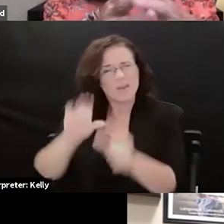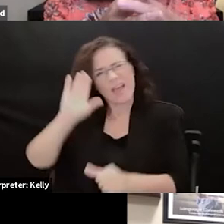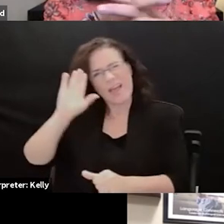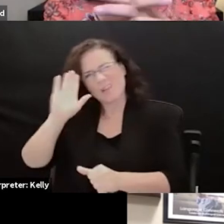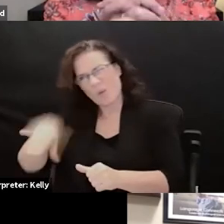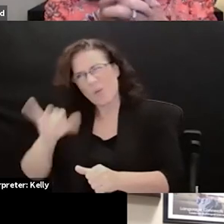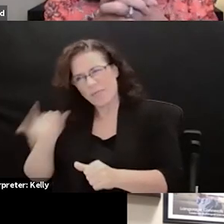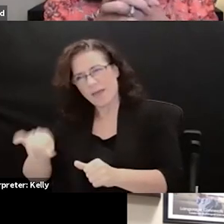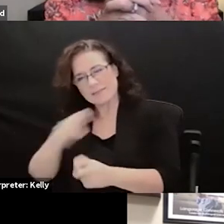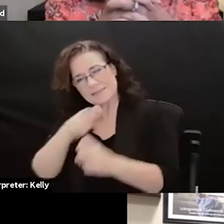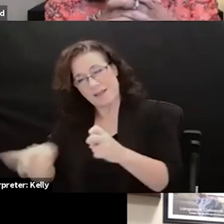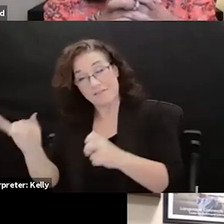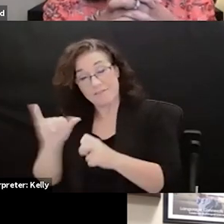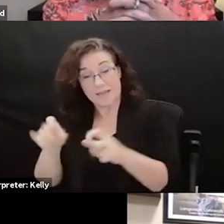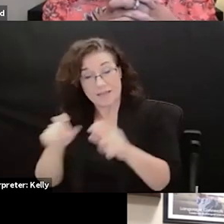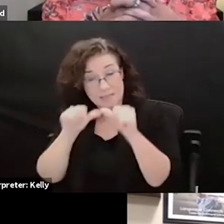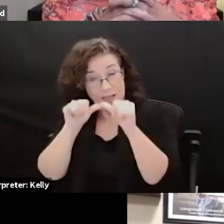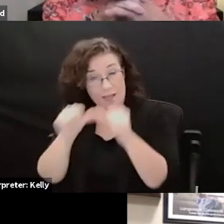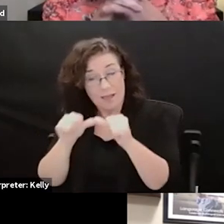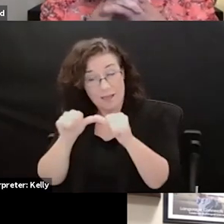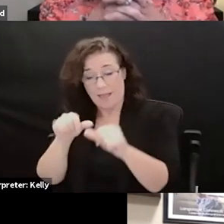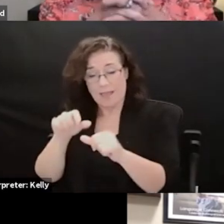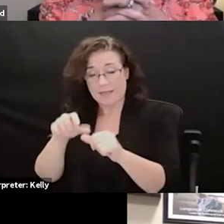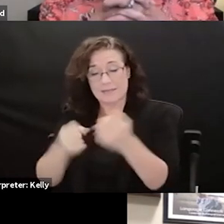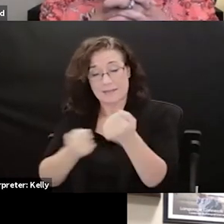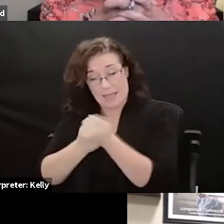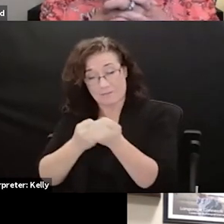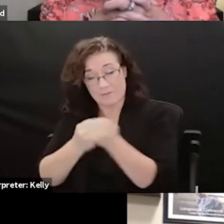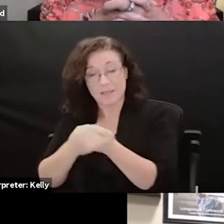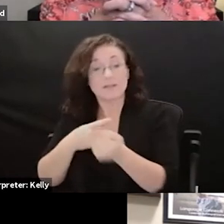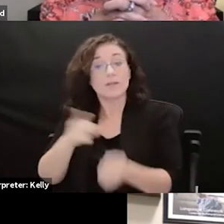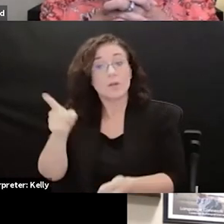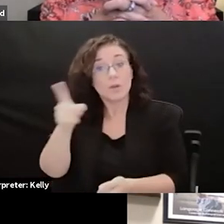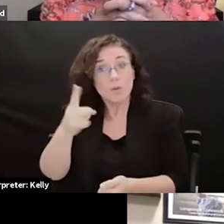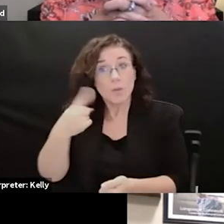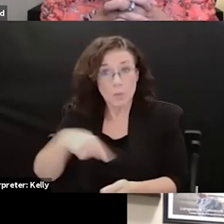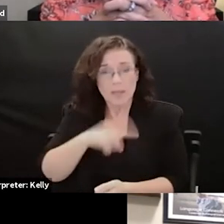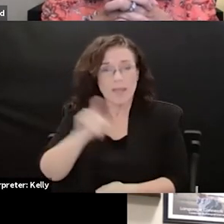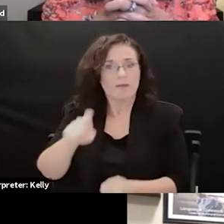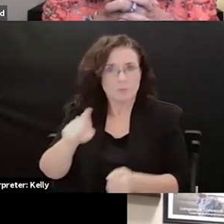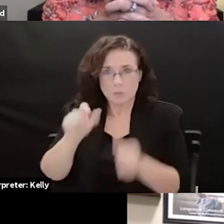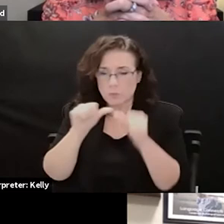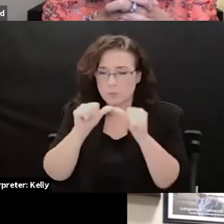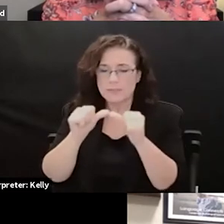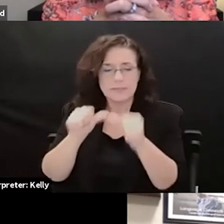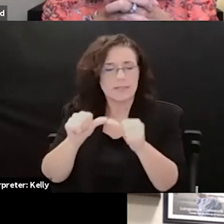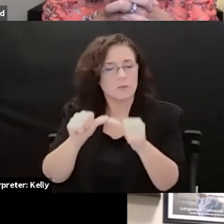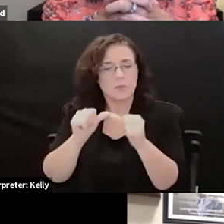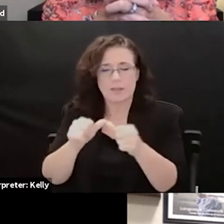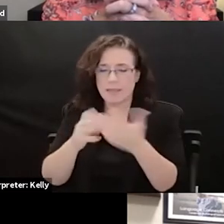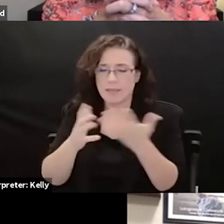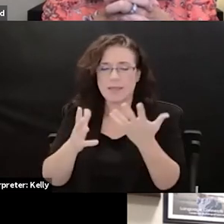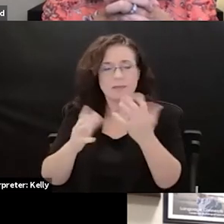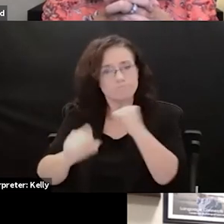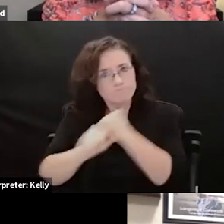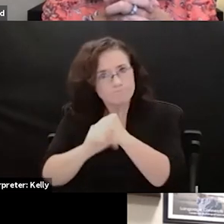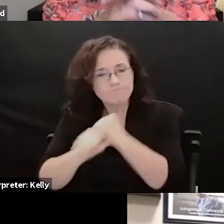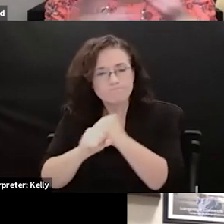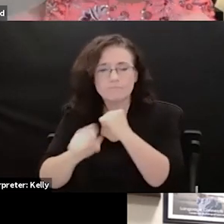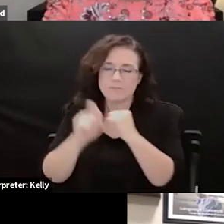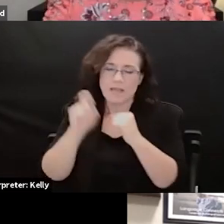um you have to continually beat the drum and do the work and keep pushing because the inertia and the